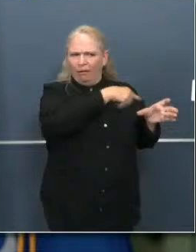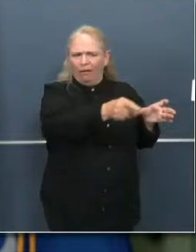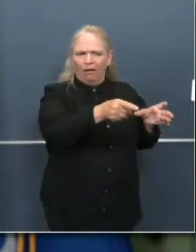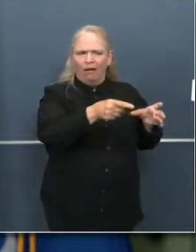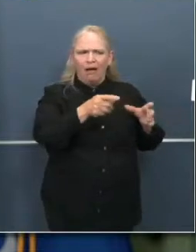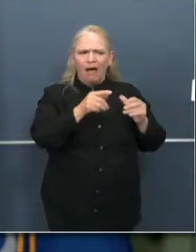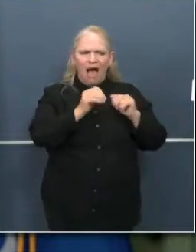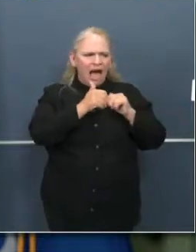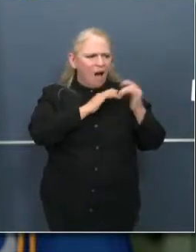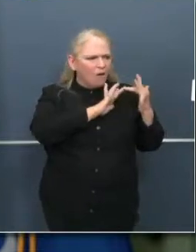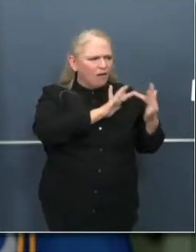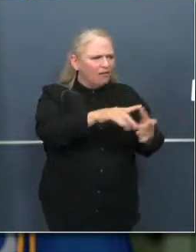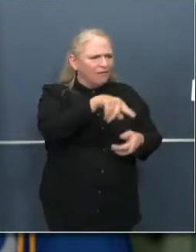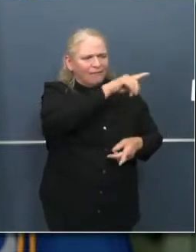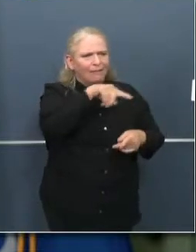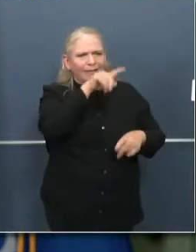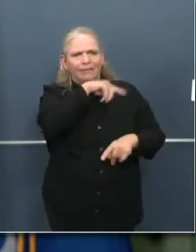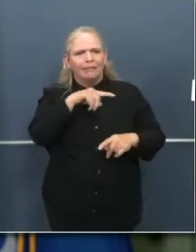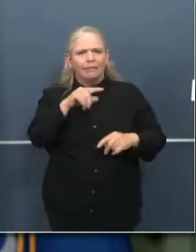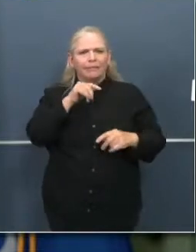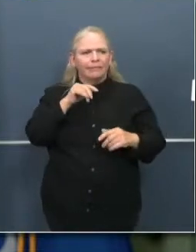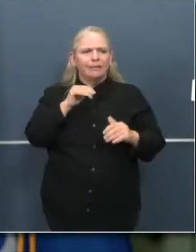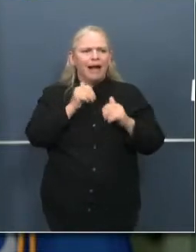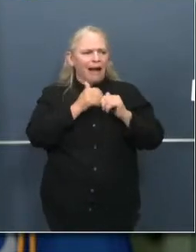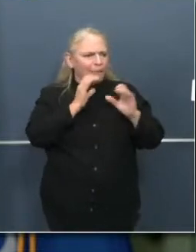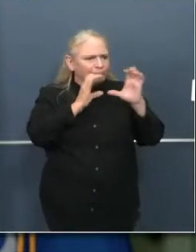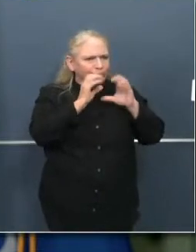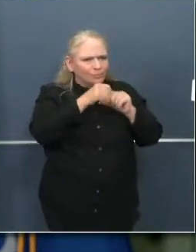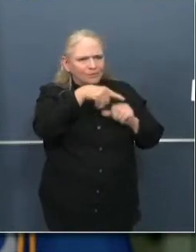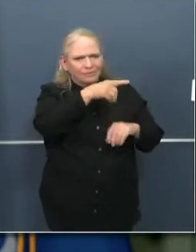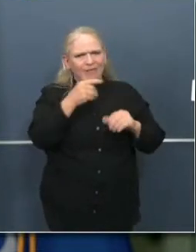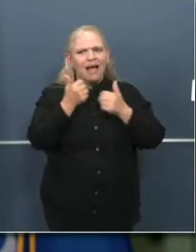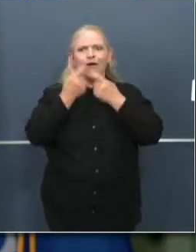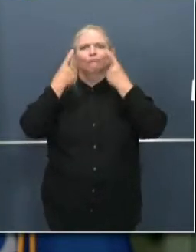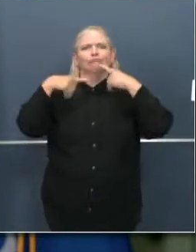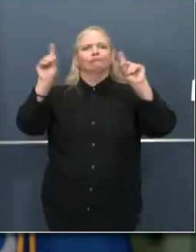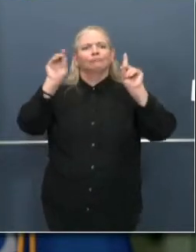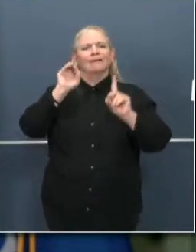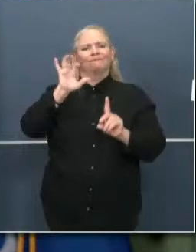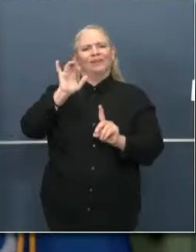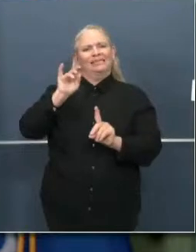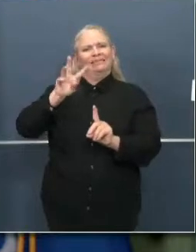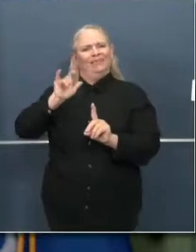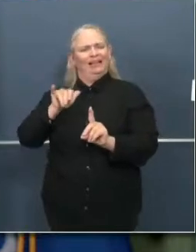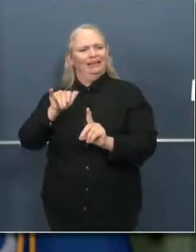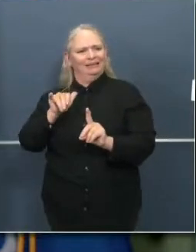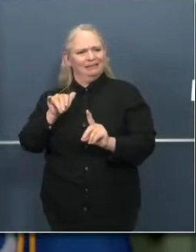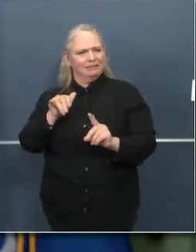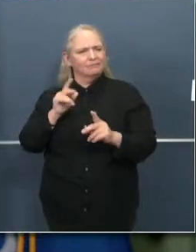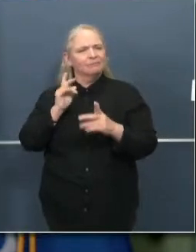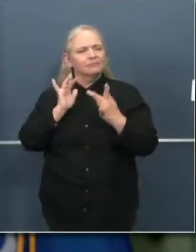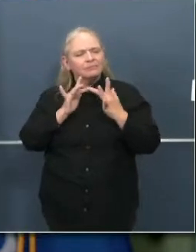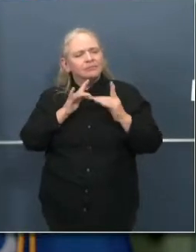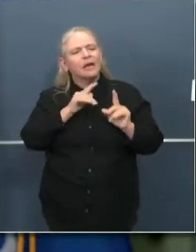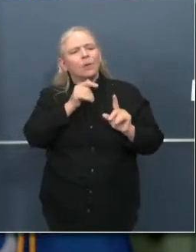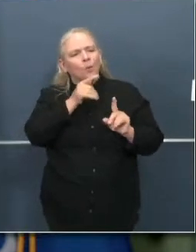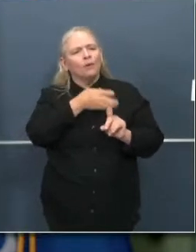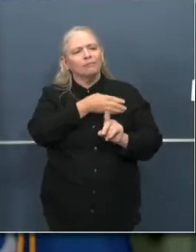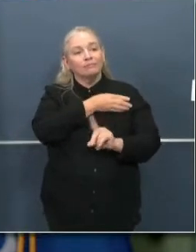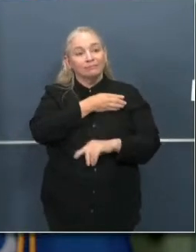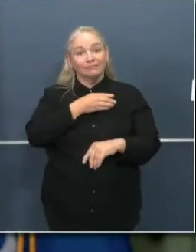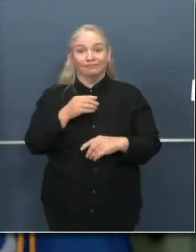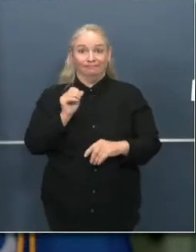using this also as a PSA of sorts in the next few days by providing more information to you. Carla Marinucci,